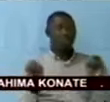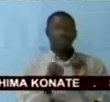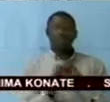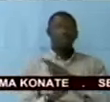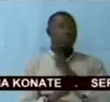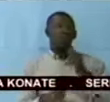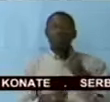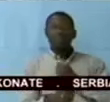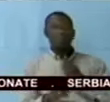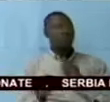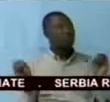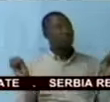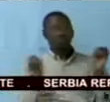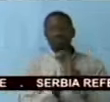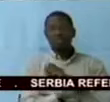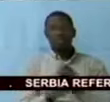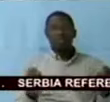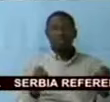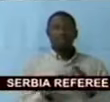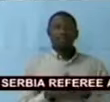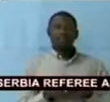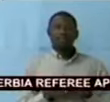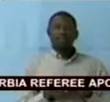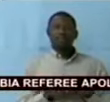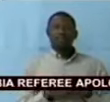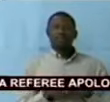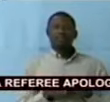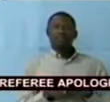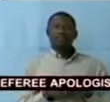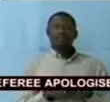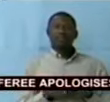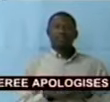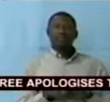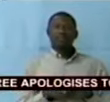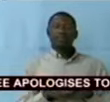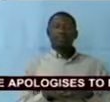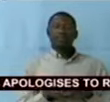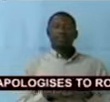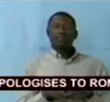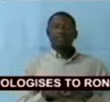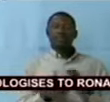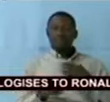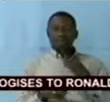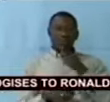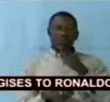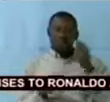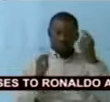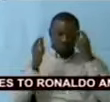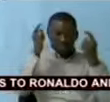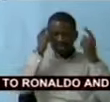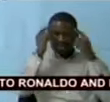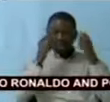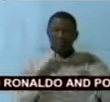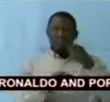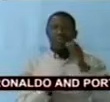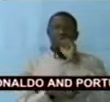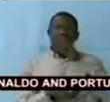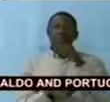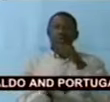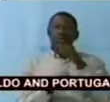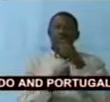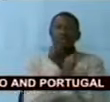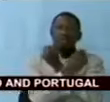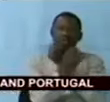anything. Were you apprehensive of the situation? Were you worried for your safety and security?